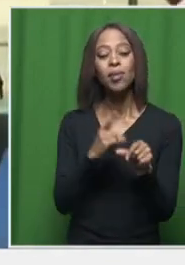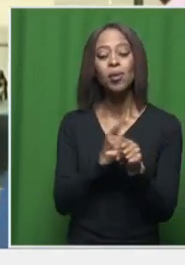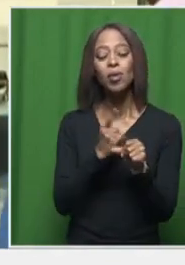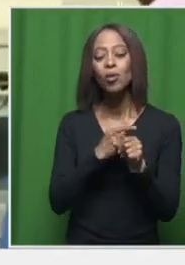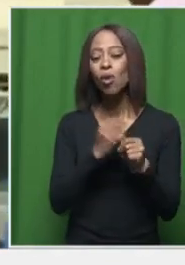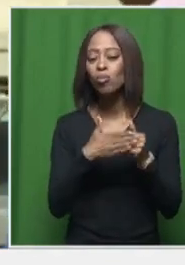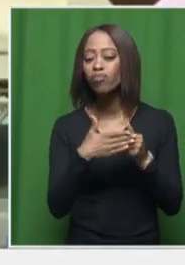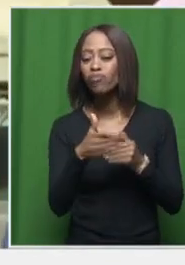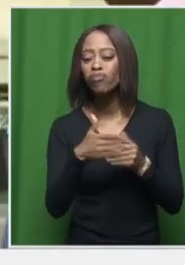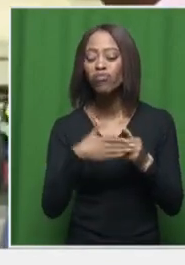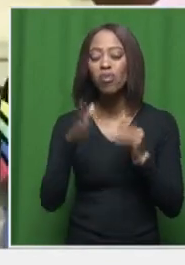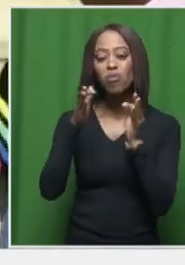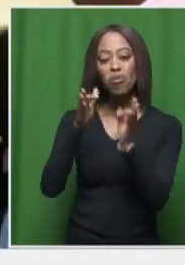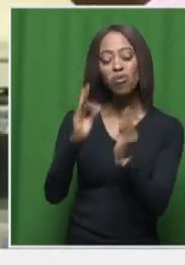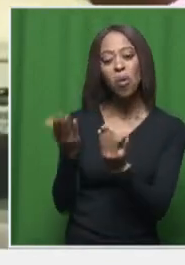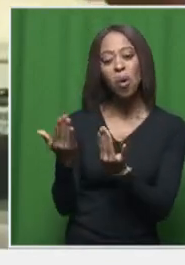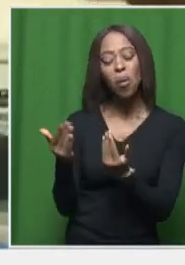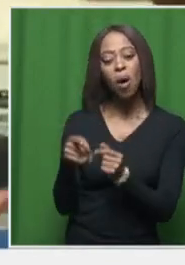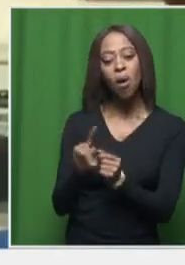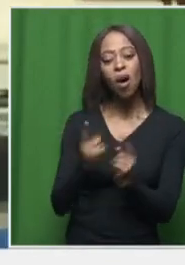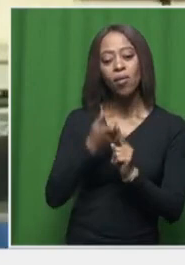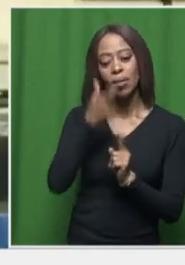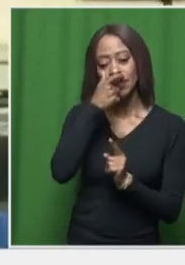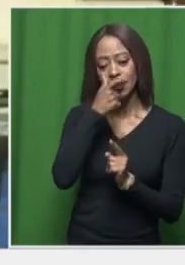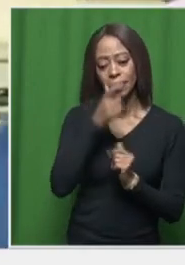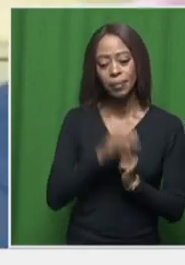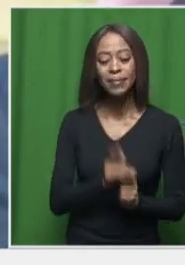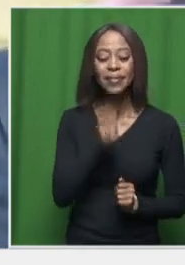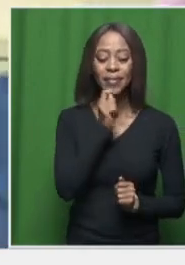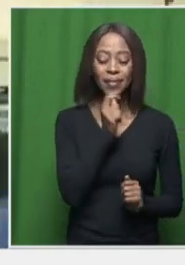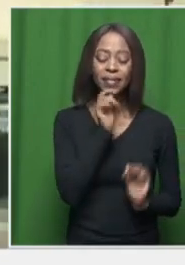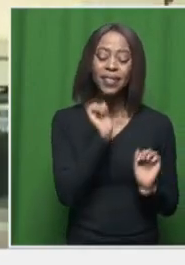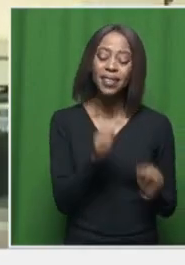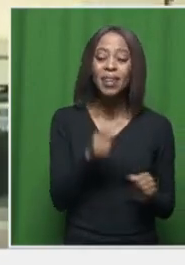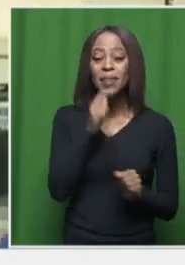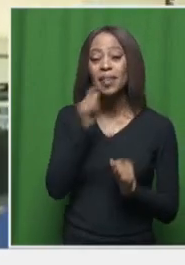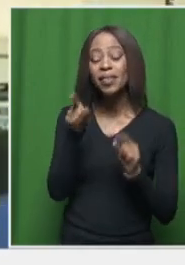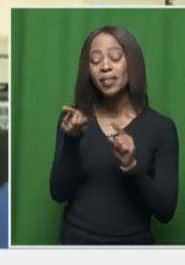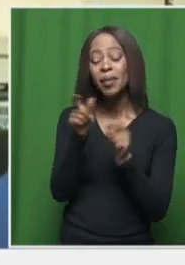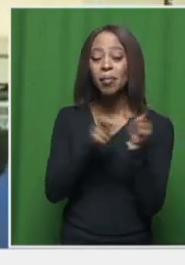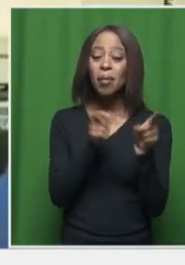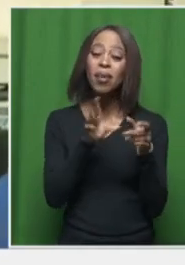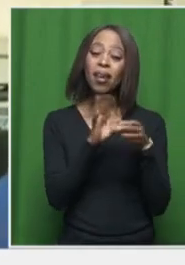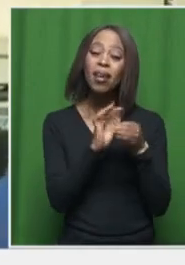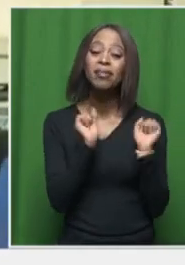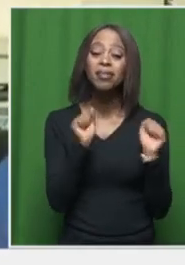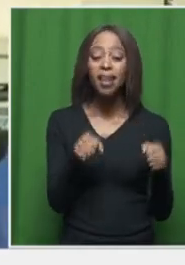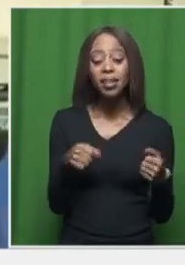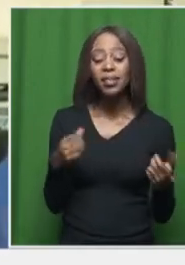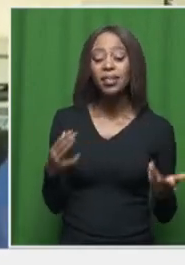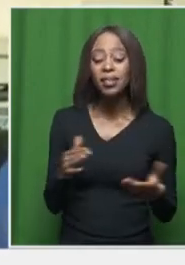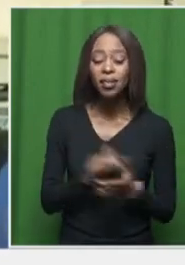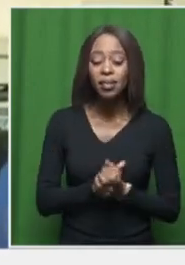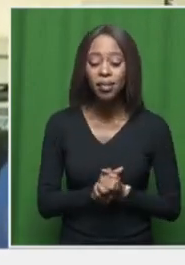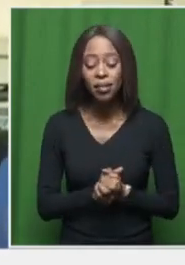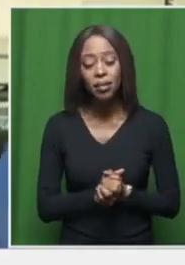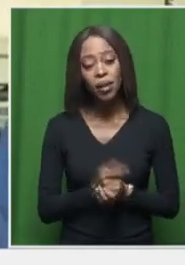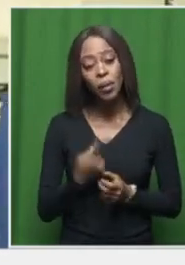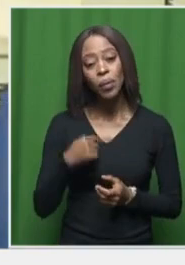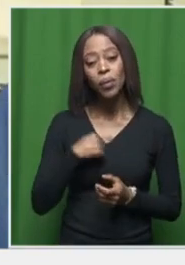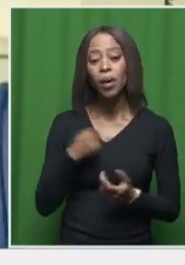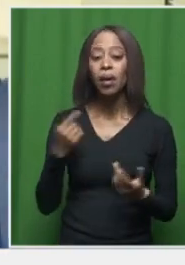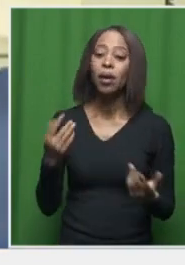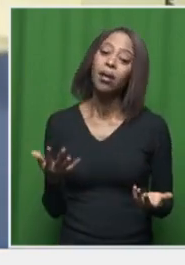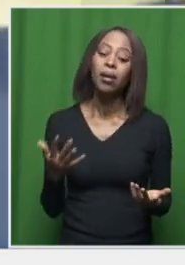forward? What are you anticipating from the President of the Republic? Good morning, Samkela, and good morning to your viewers. Of course, look, we are of the